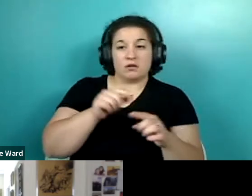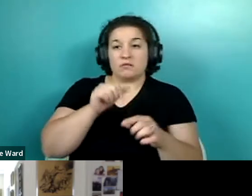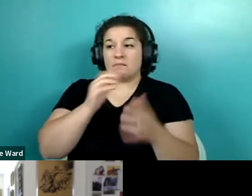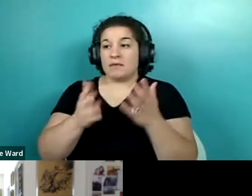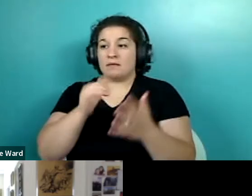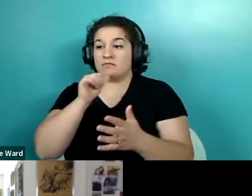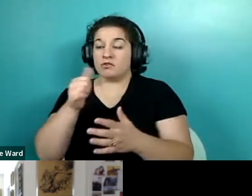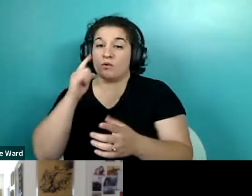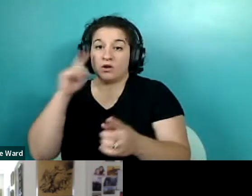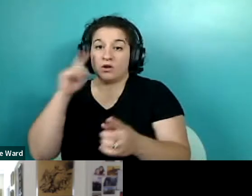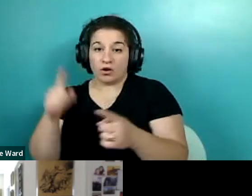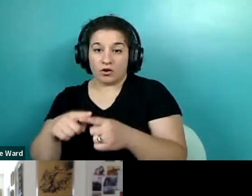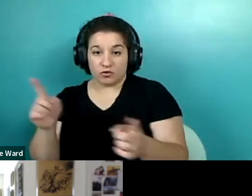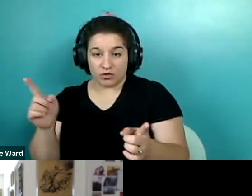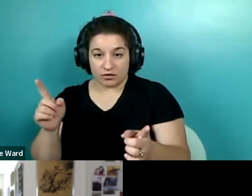other people may not,